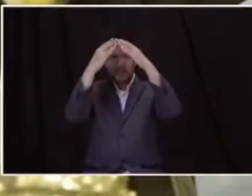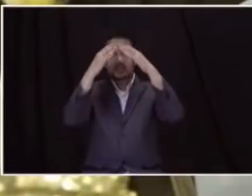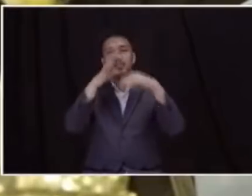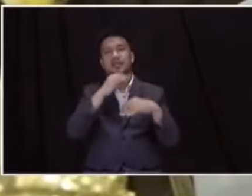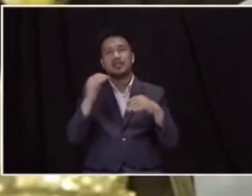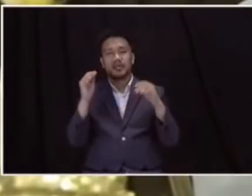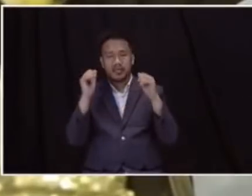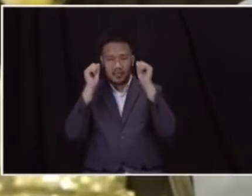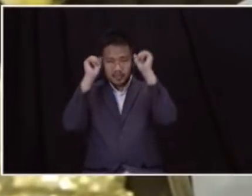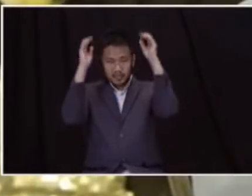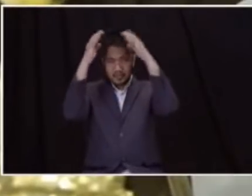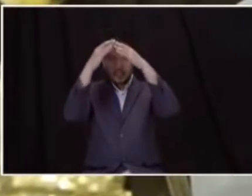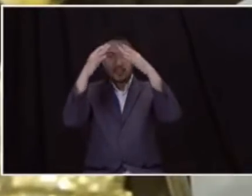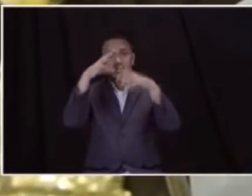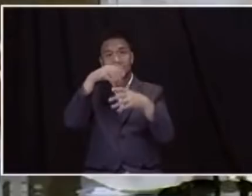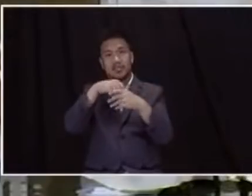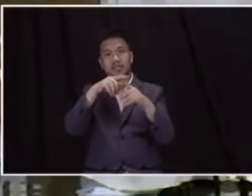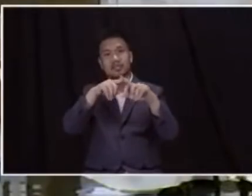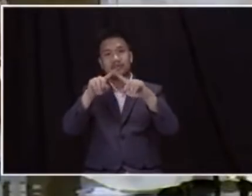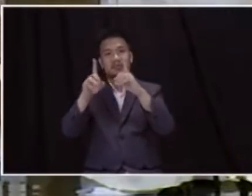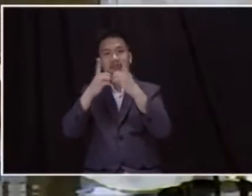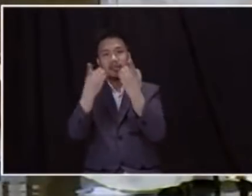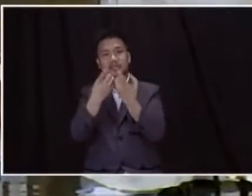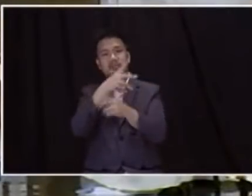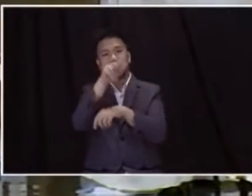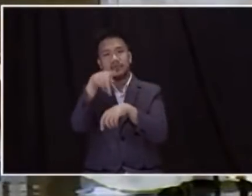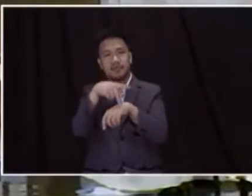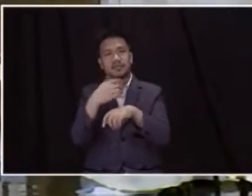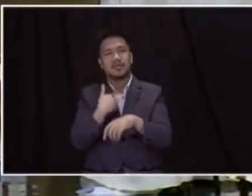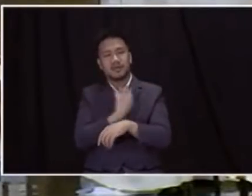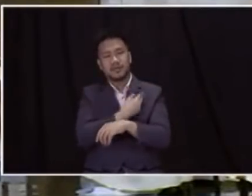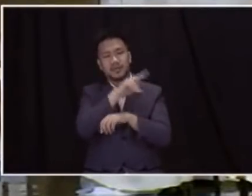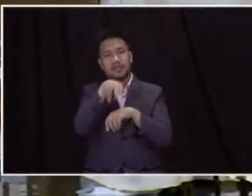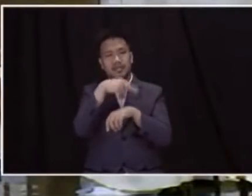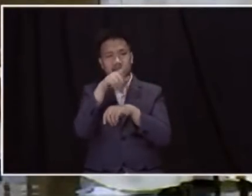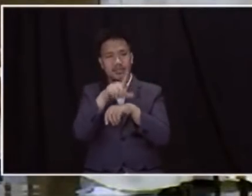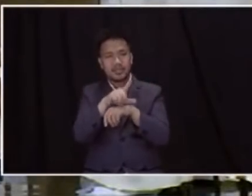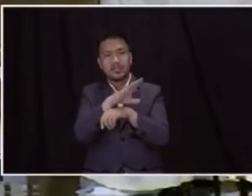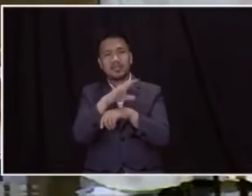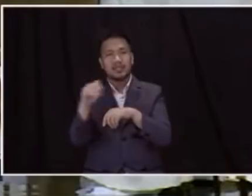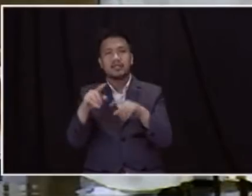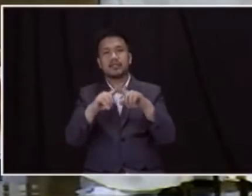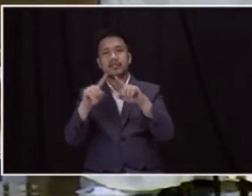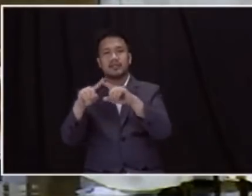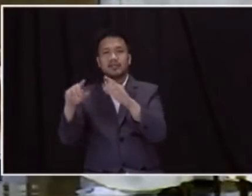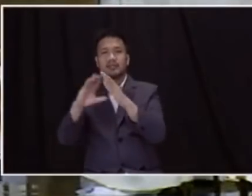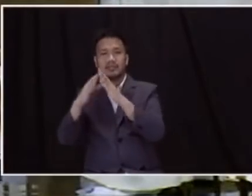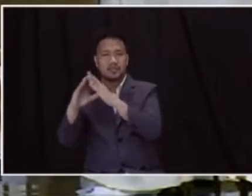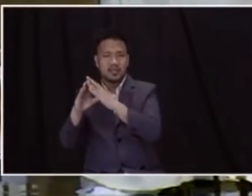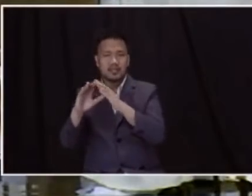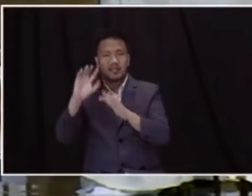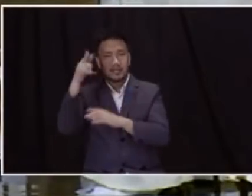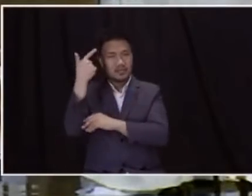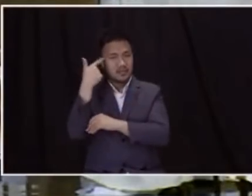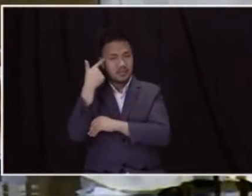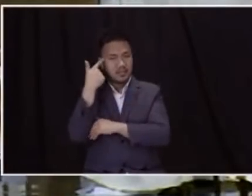and Bishops of the Philippines, our national and local government